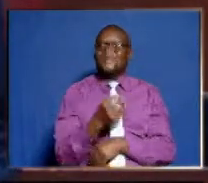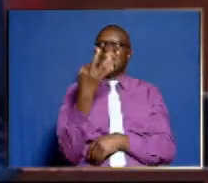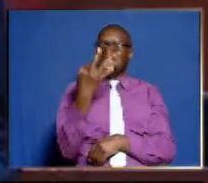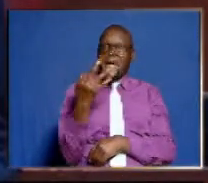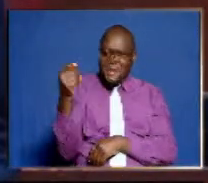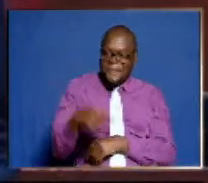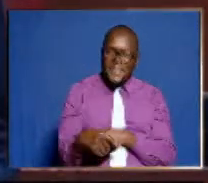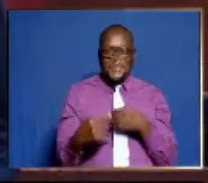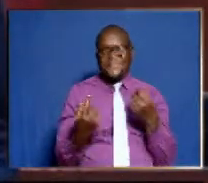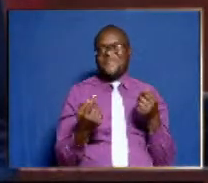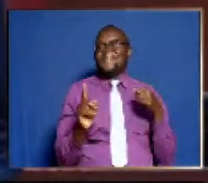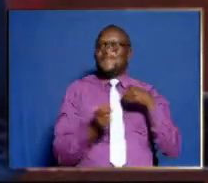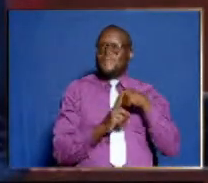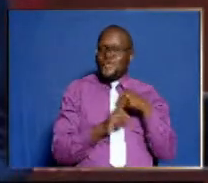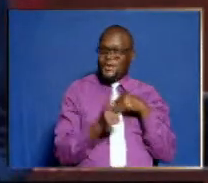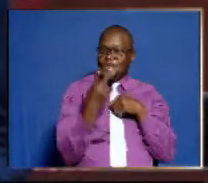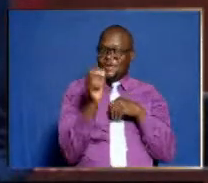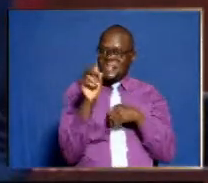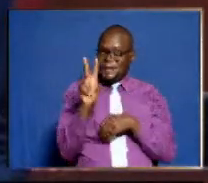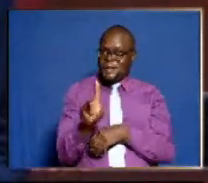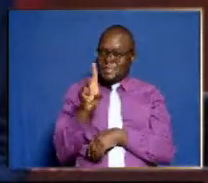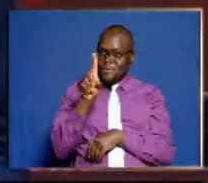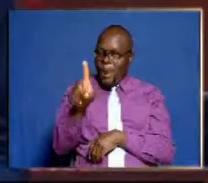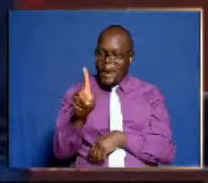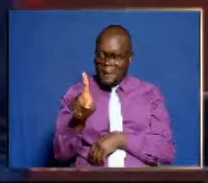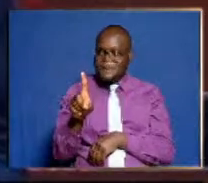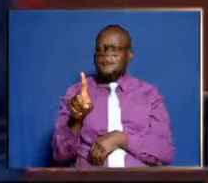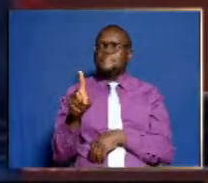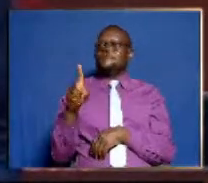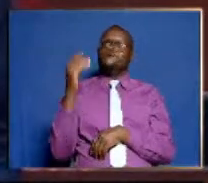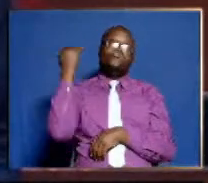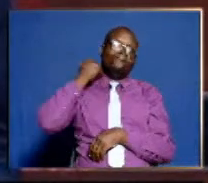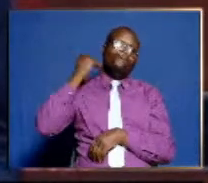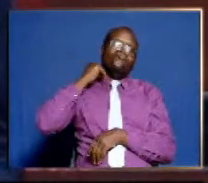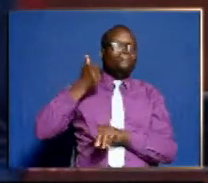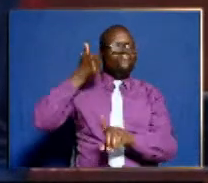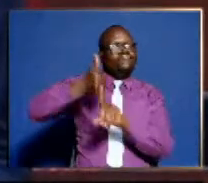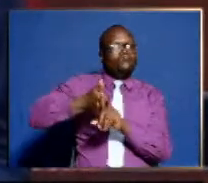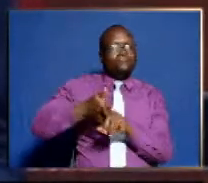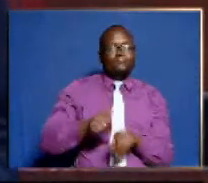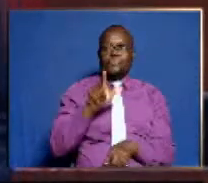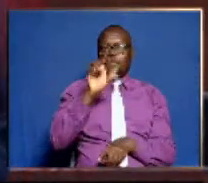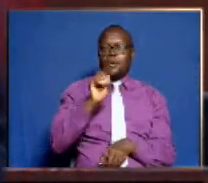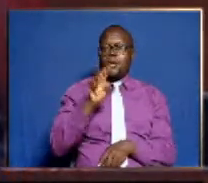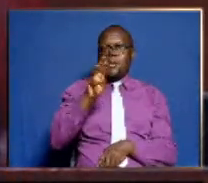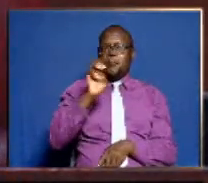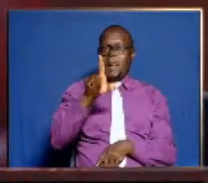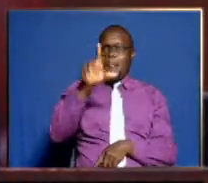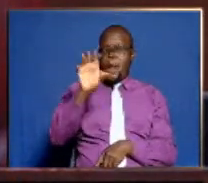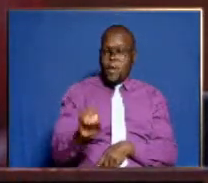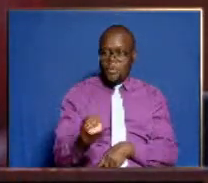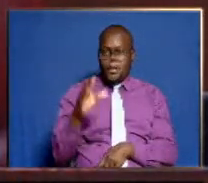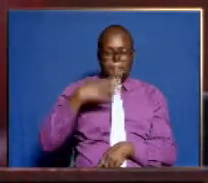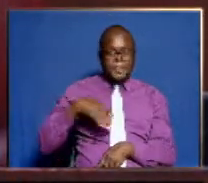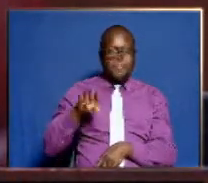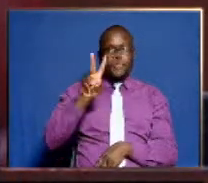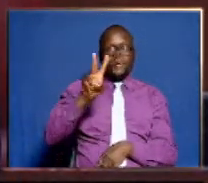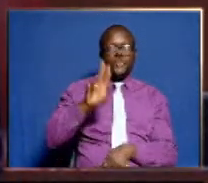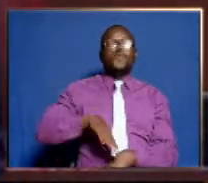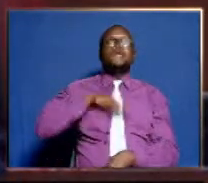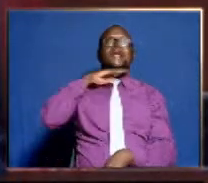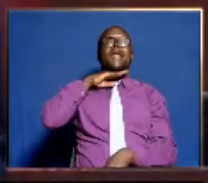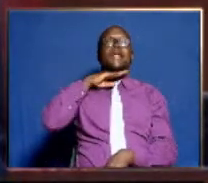June 2021 again, a raid happened at Lomelo. 2 people were killed,